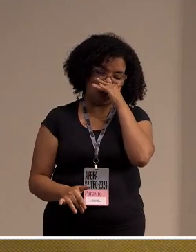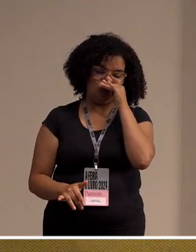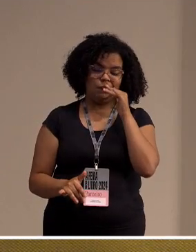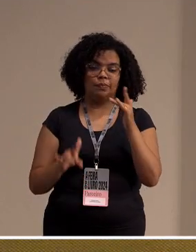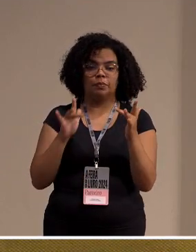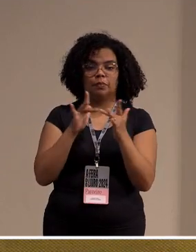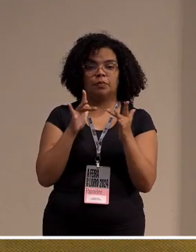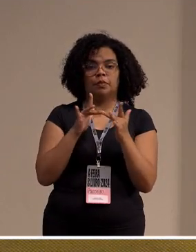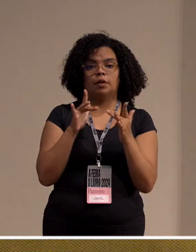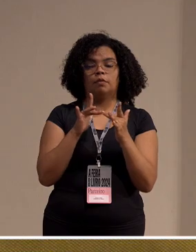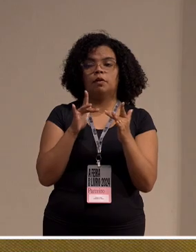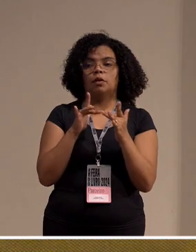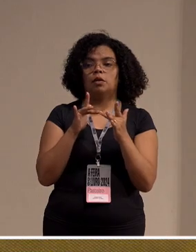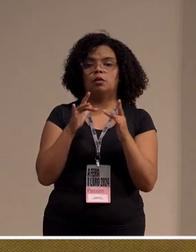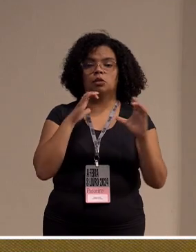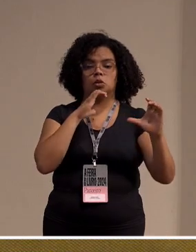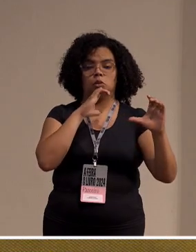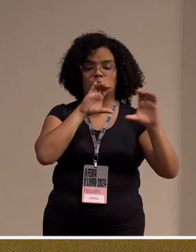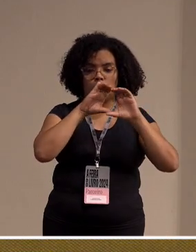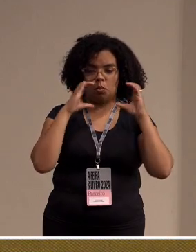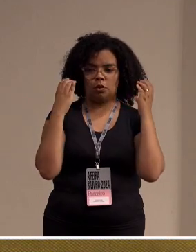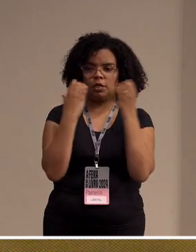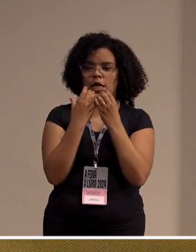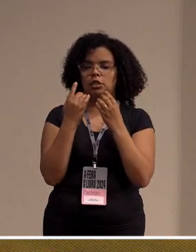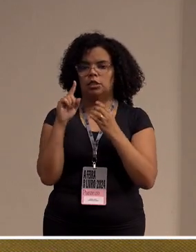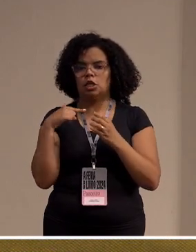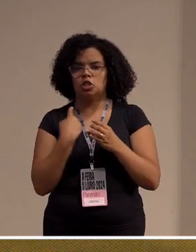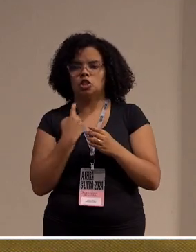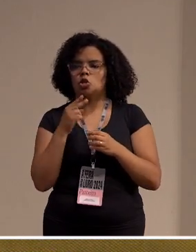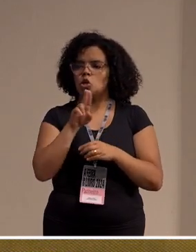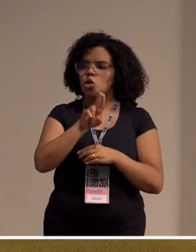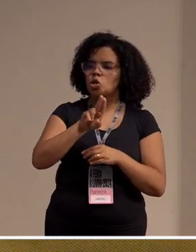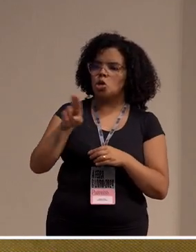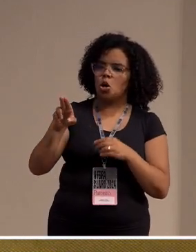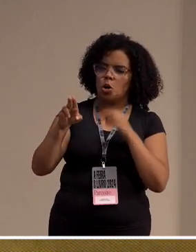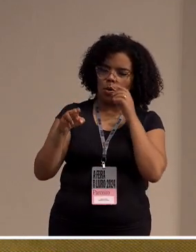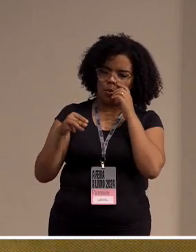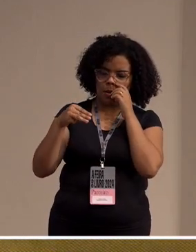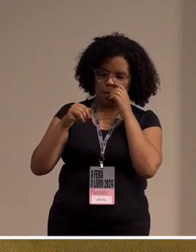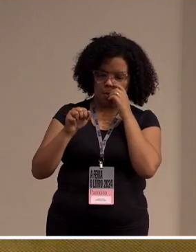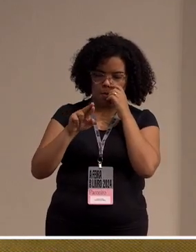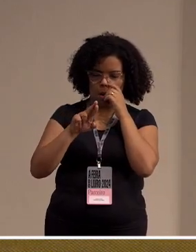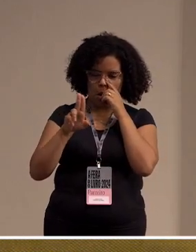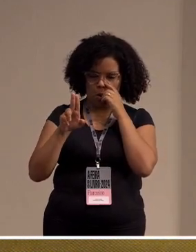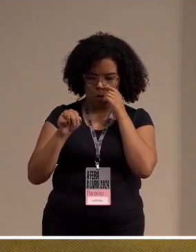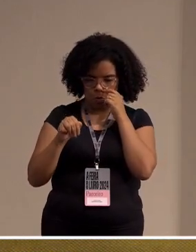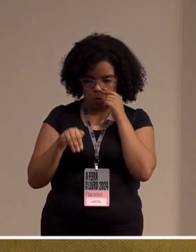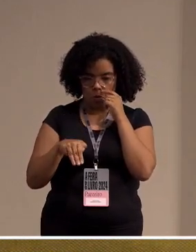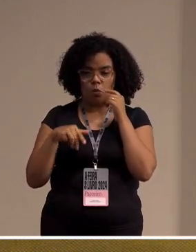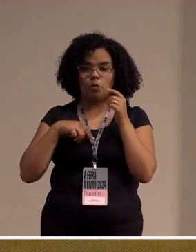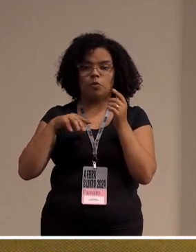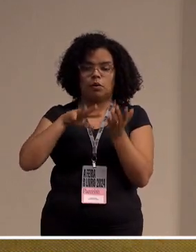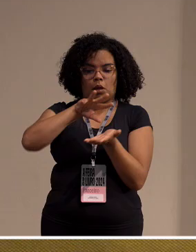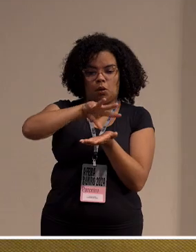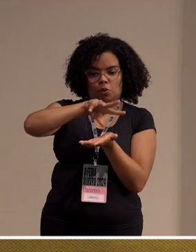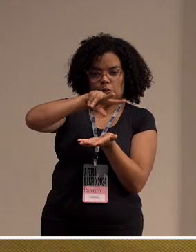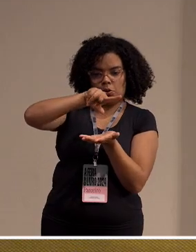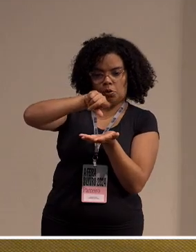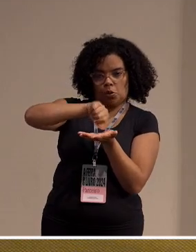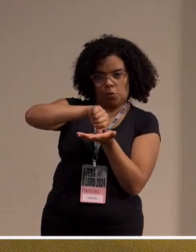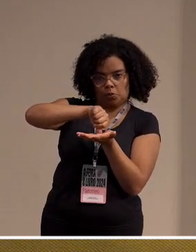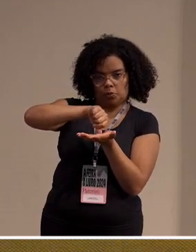the United States, these were fugitive enslaved people who escaped, made homes in the woods, in the